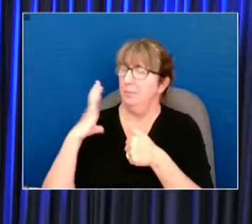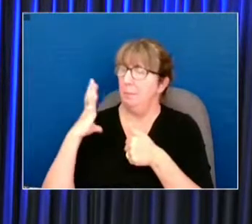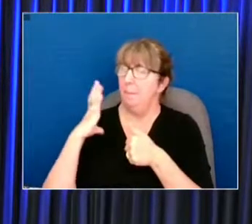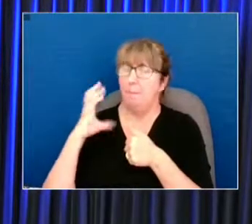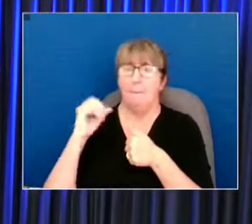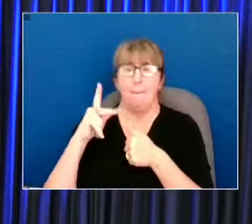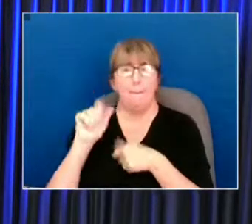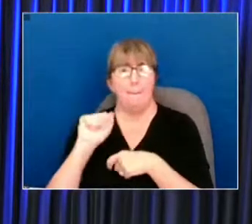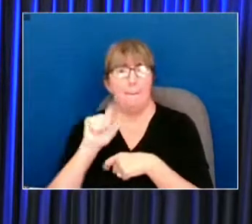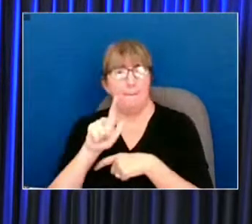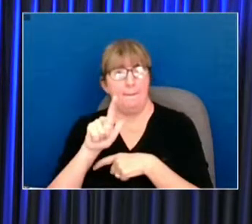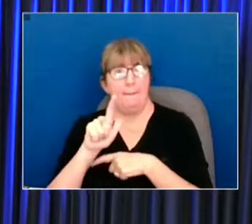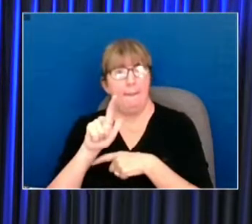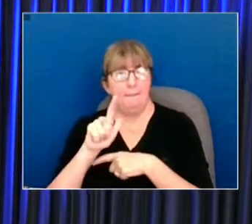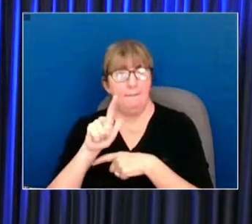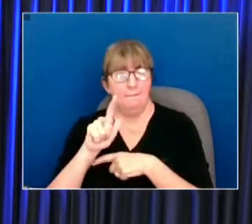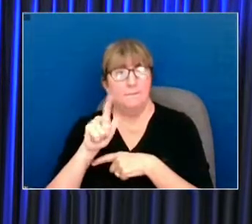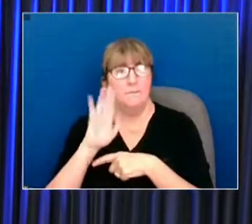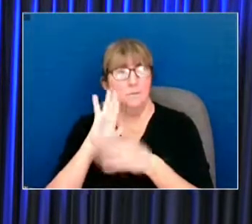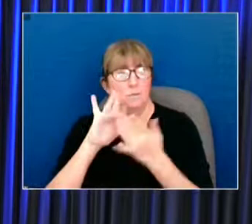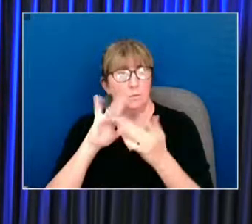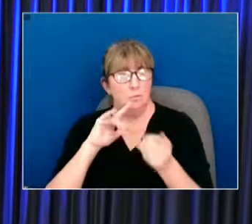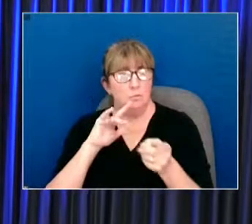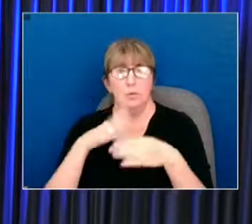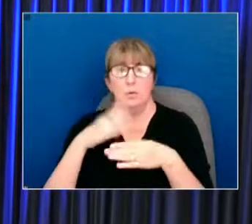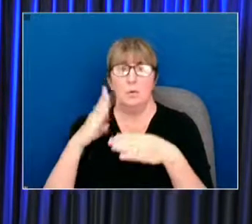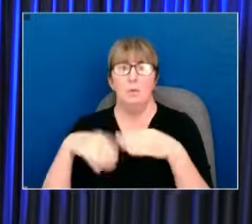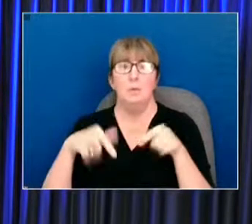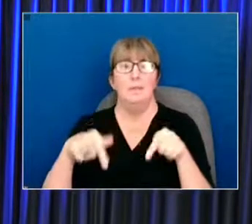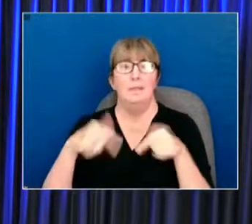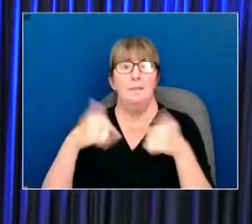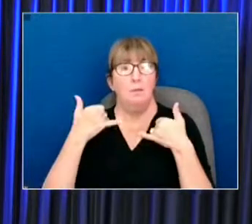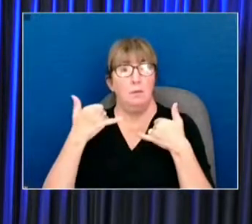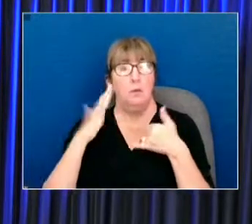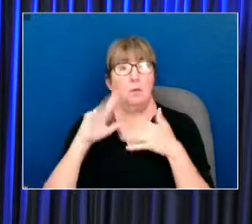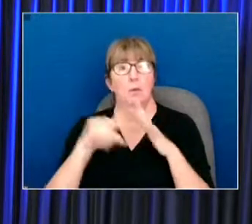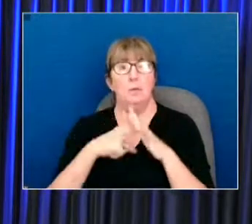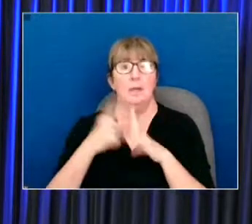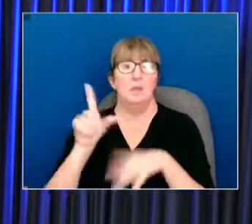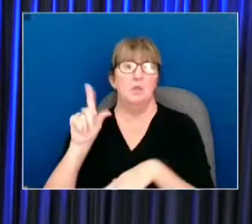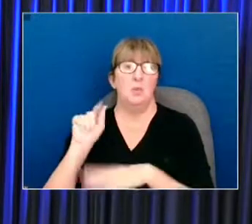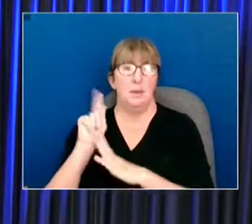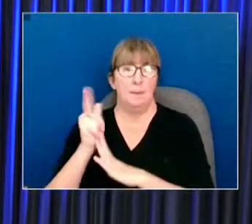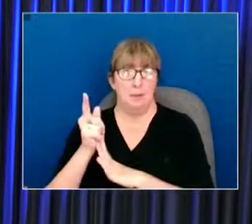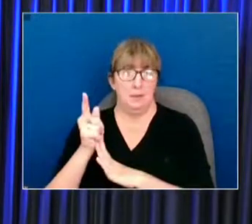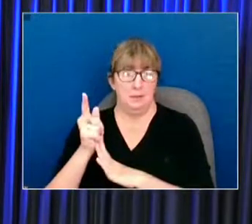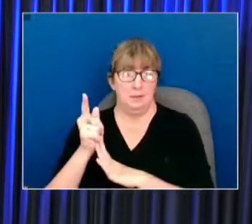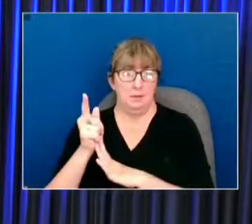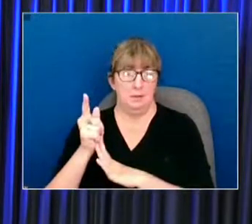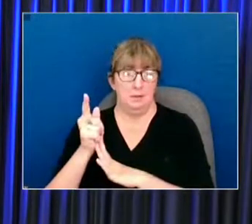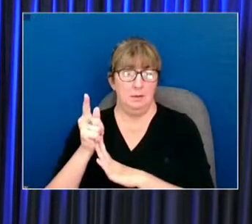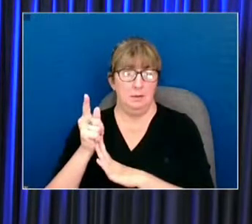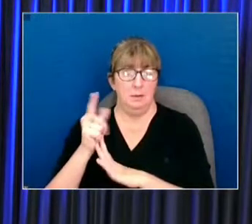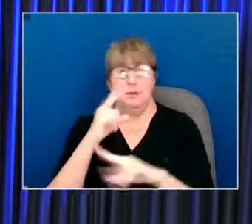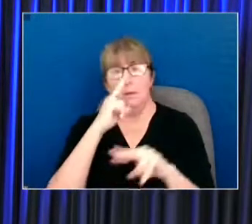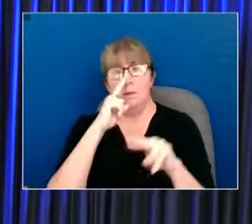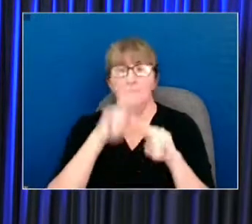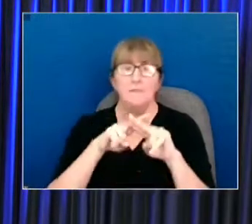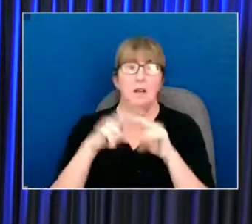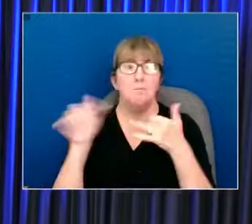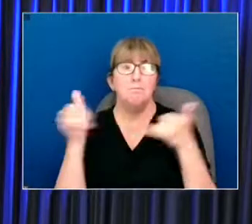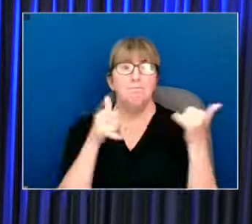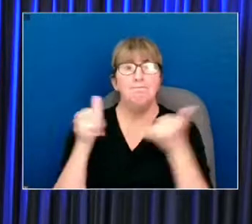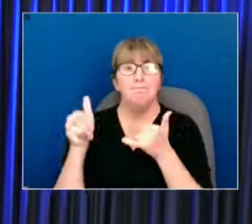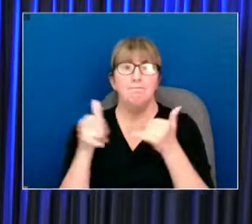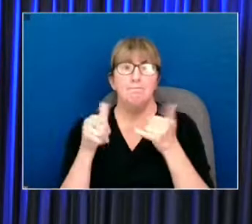But this concludes this call, and we will begin in about 20 minutes, fun and games of